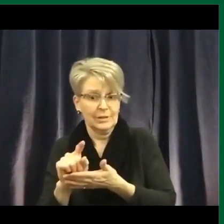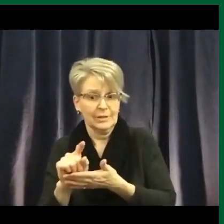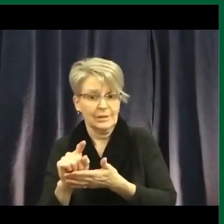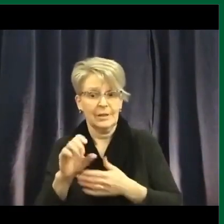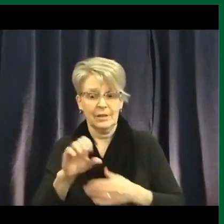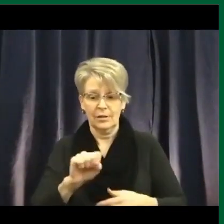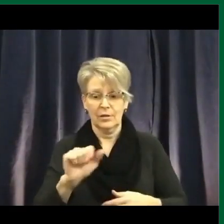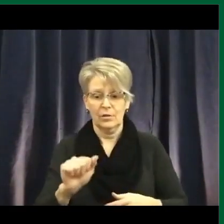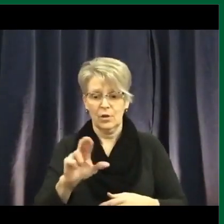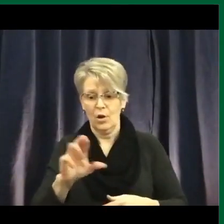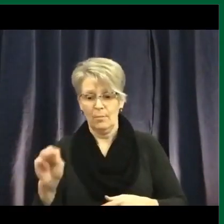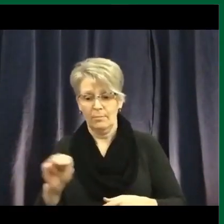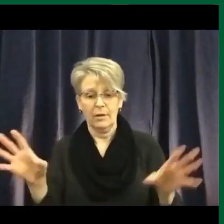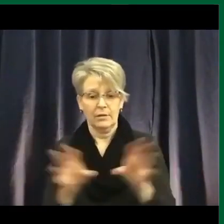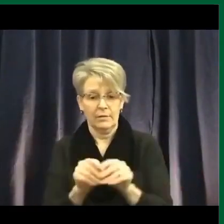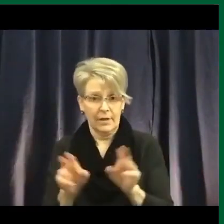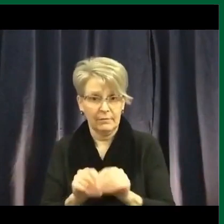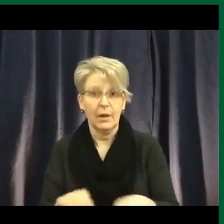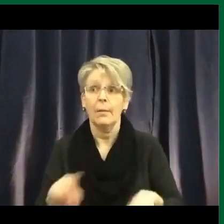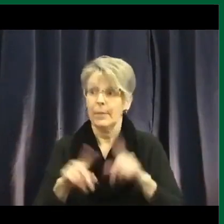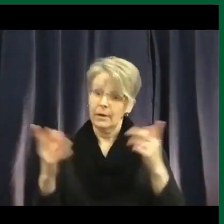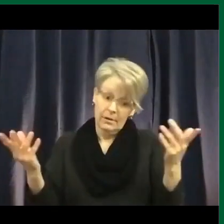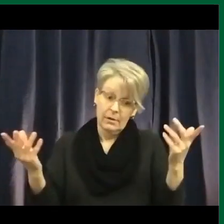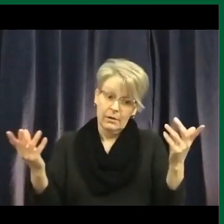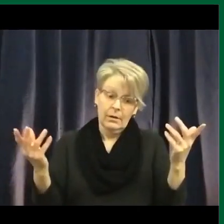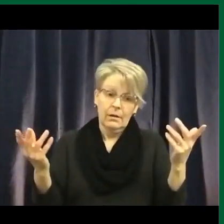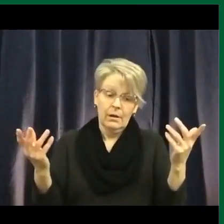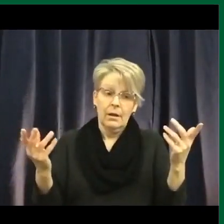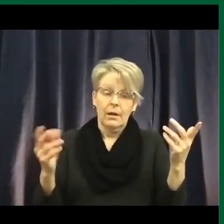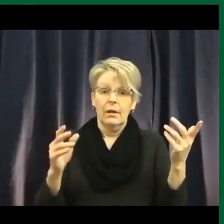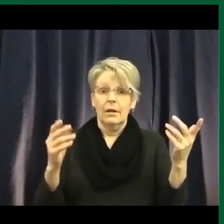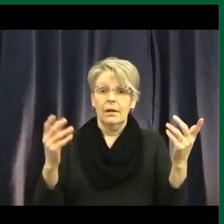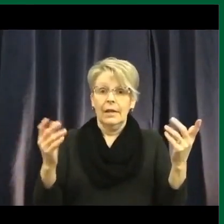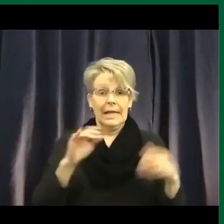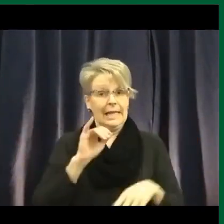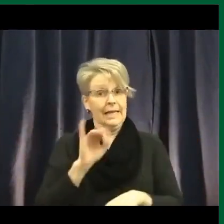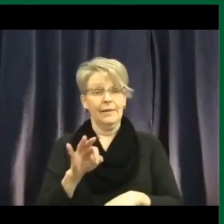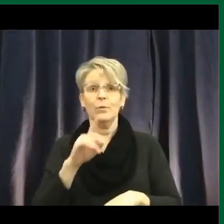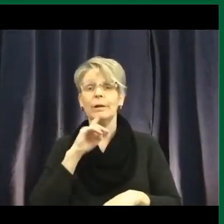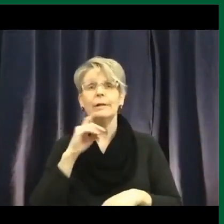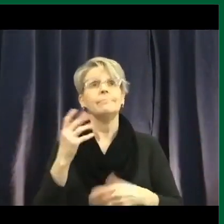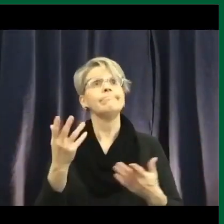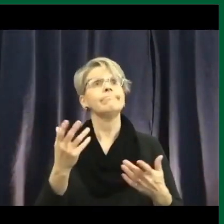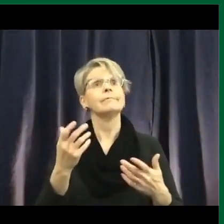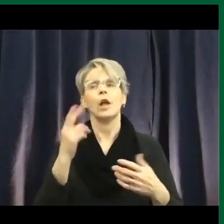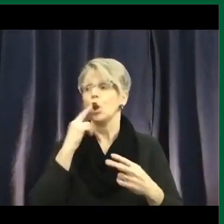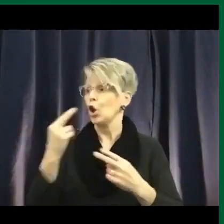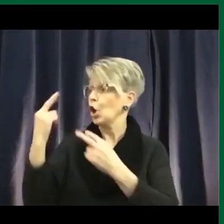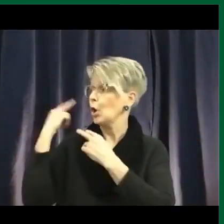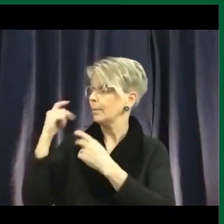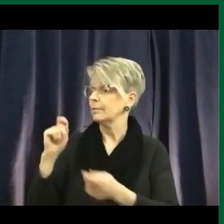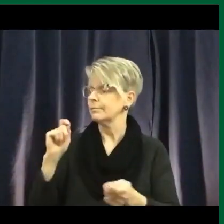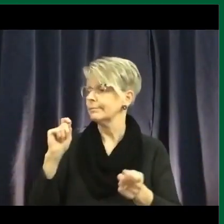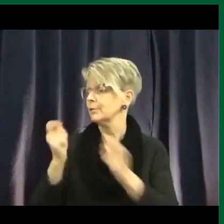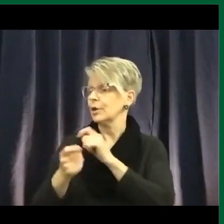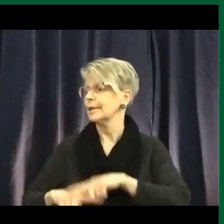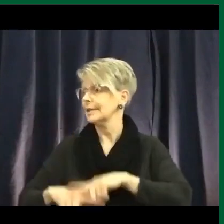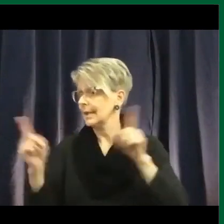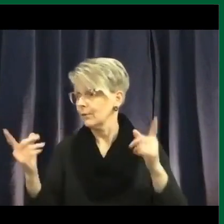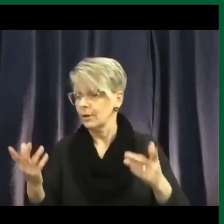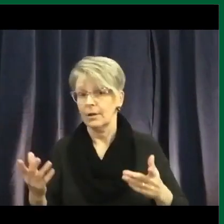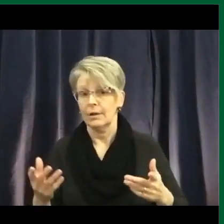SARM convention, of course. But most certainly, if there was anything that I could do differently during this pandemic, it would have